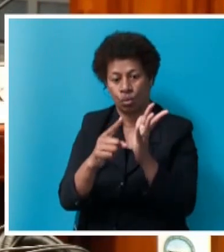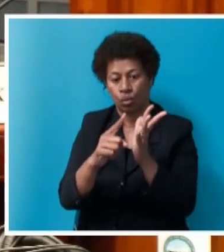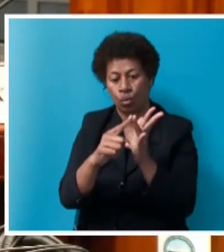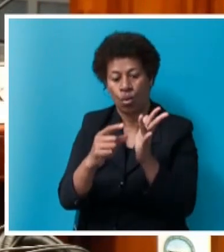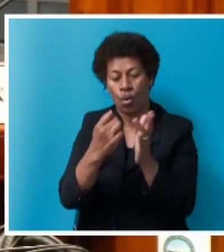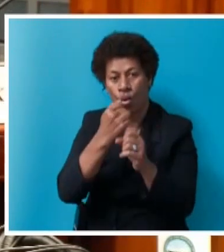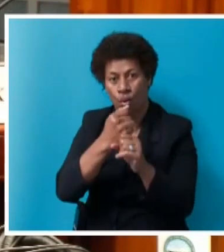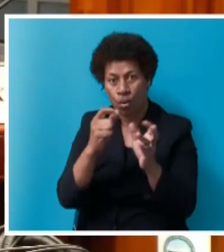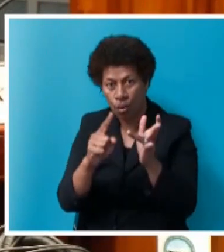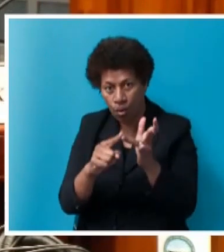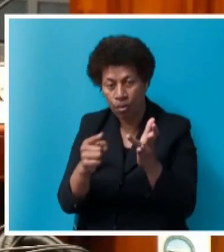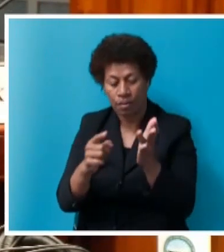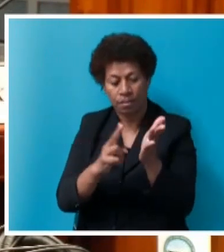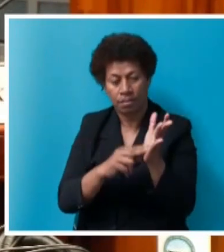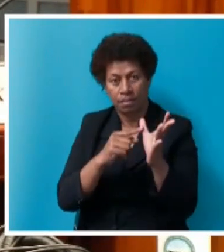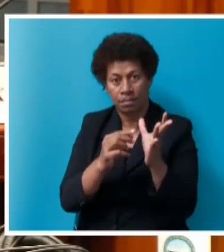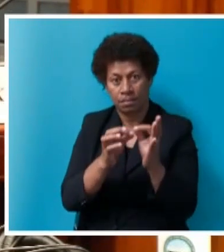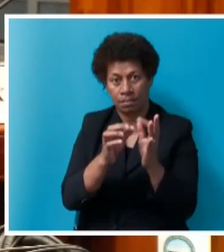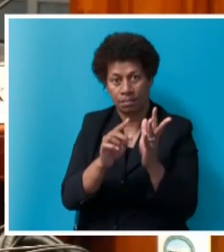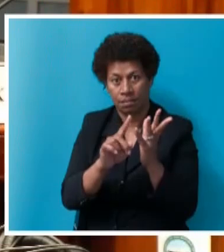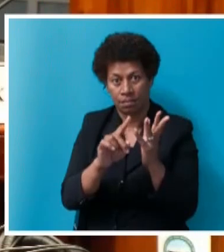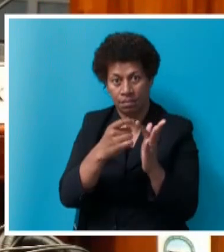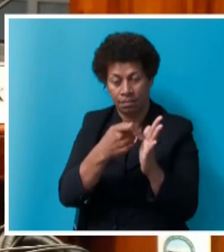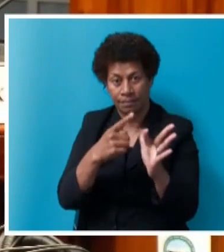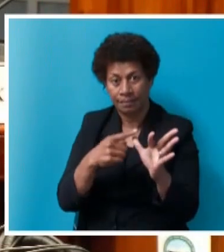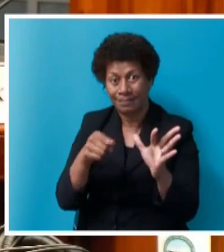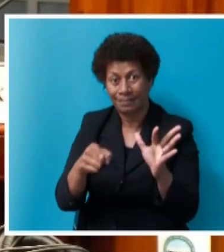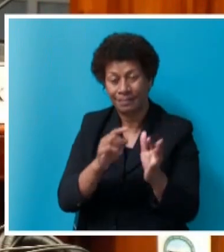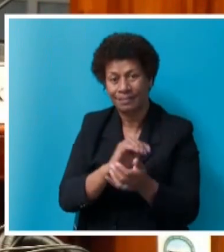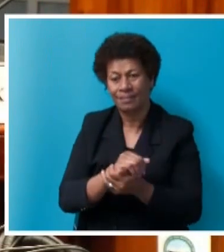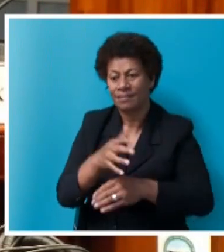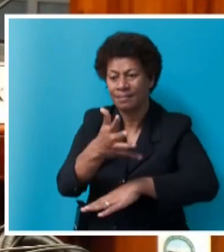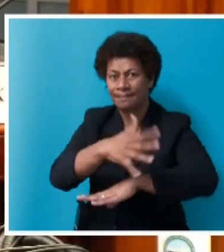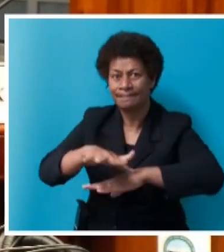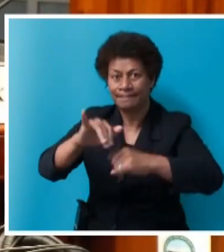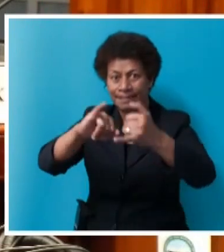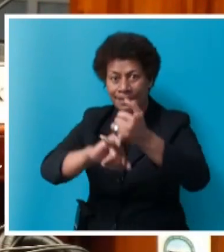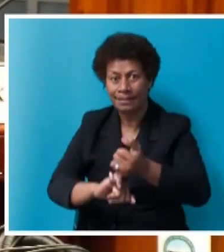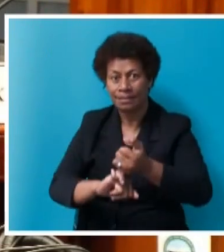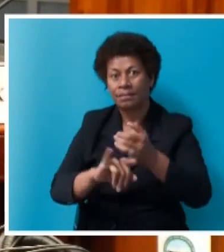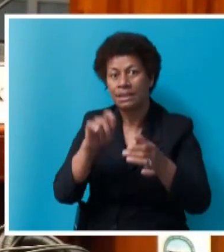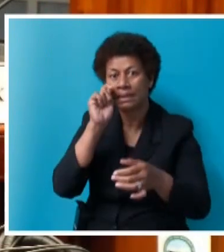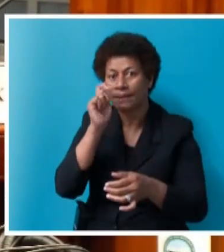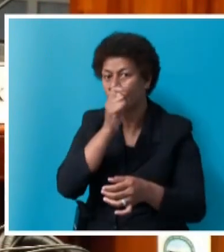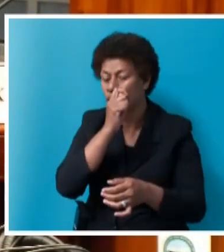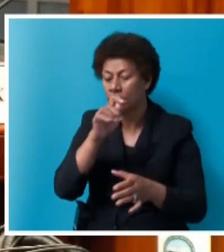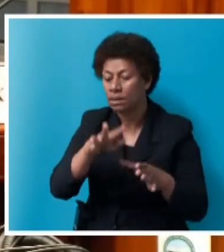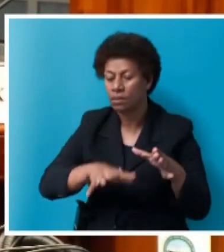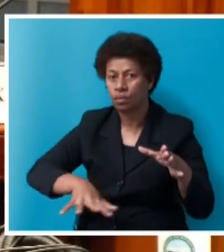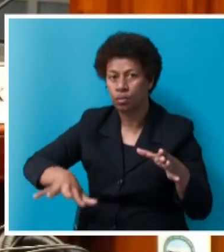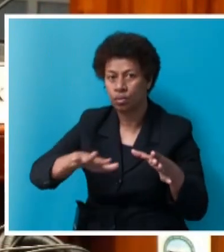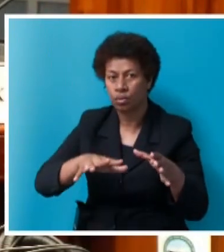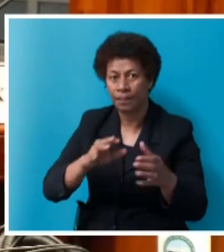Dongtuki, Undu Peninsula, and the southern part of Taviuni. This survey,